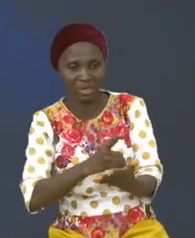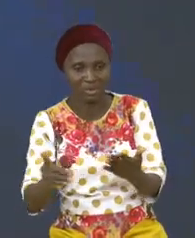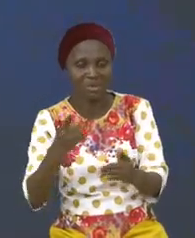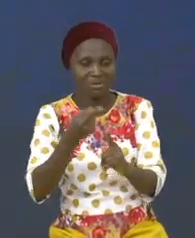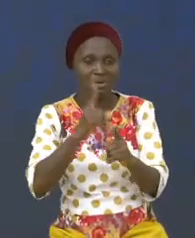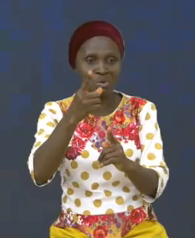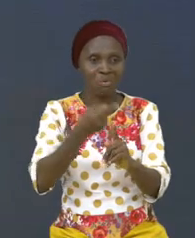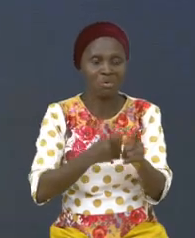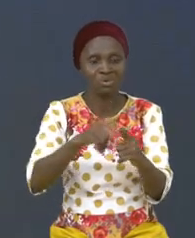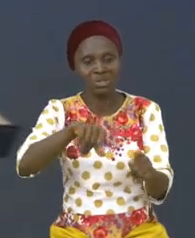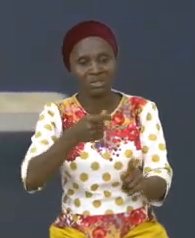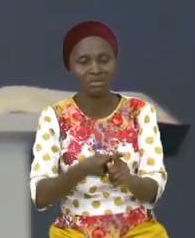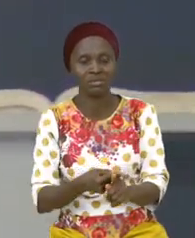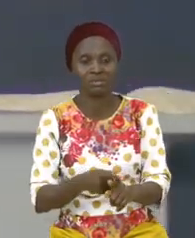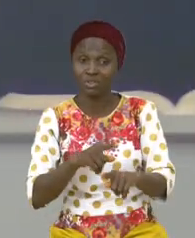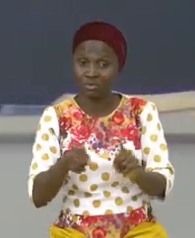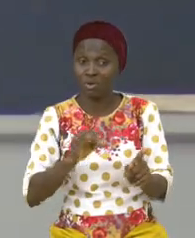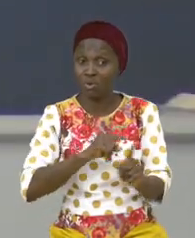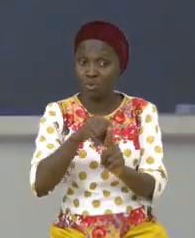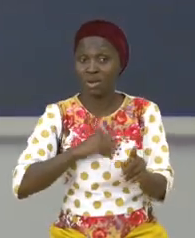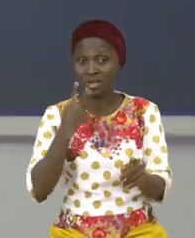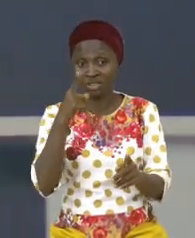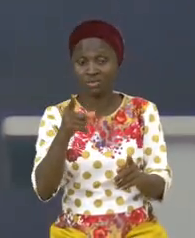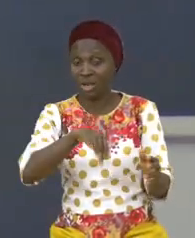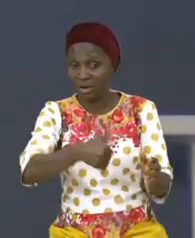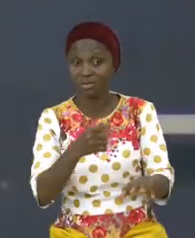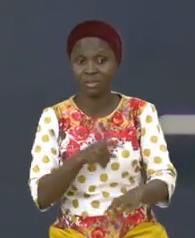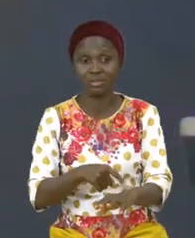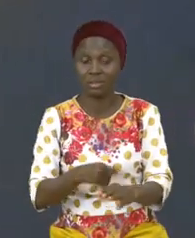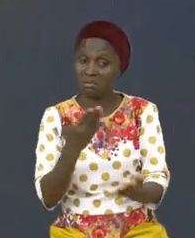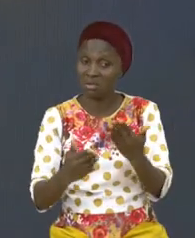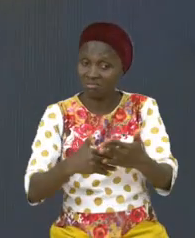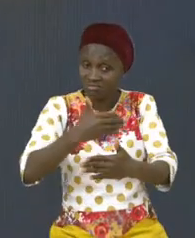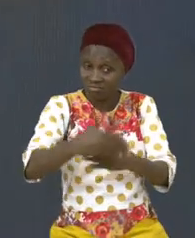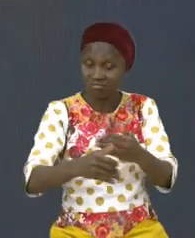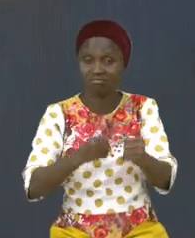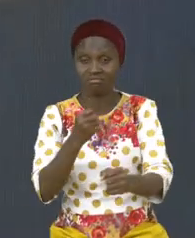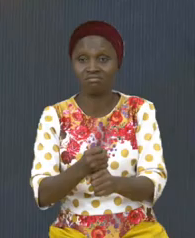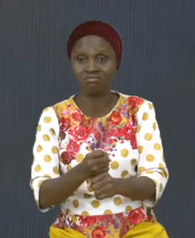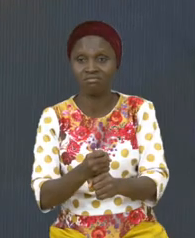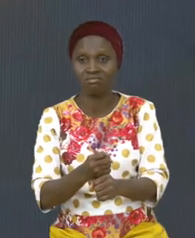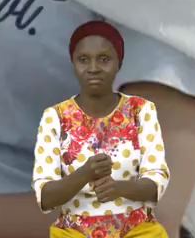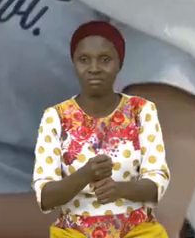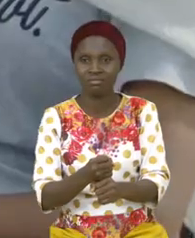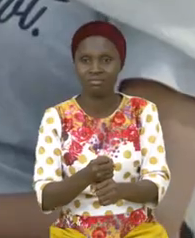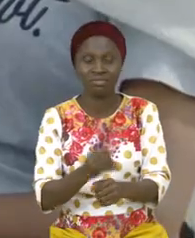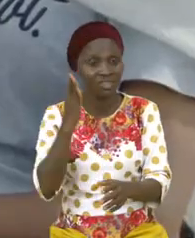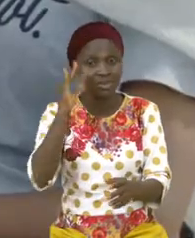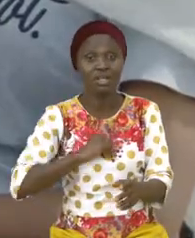When I see you another time, maybe next year, will I see you?